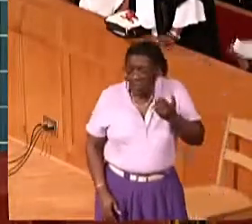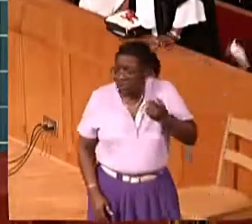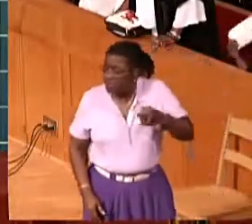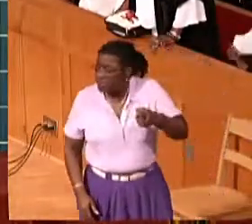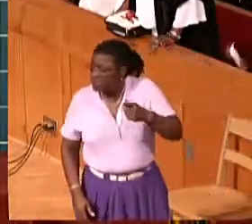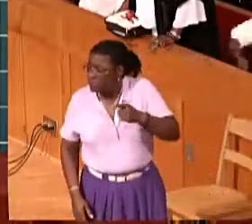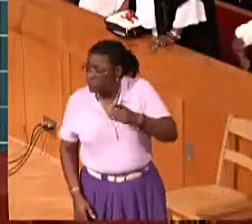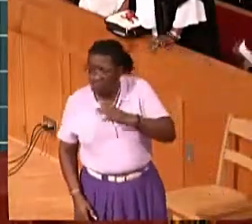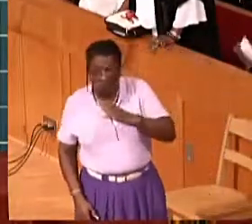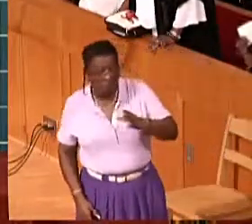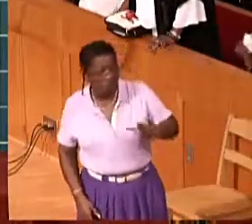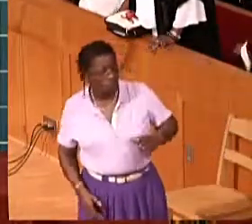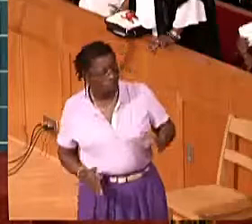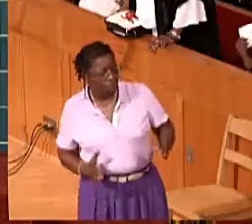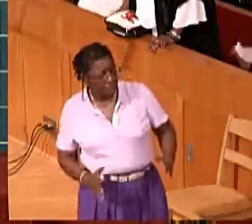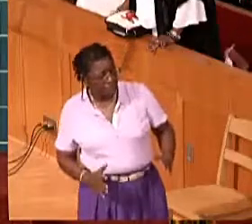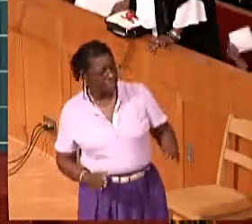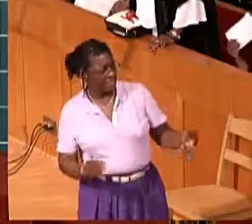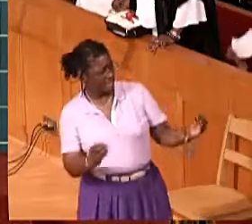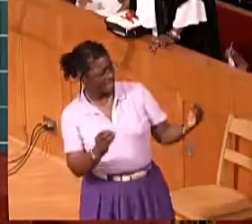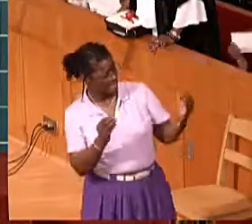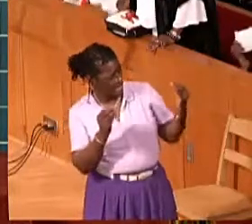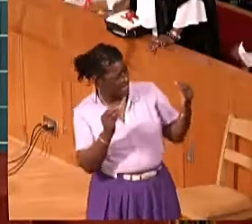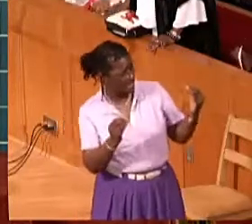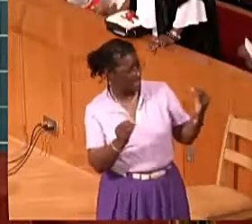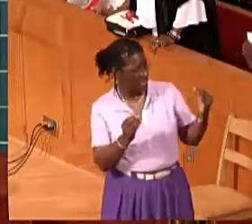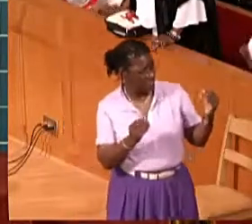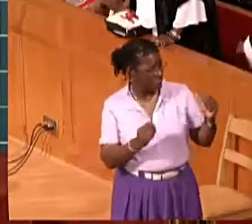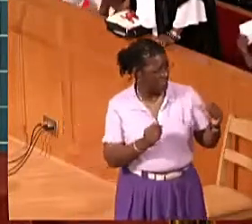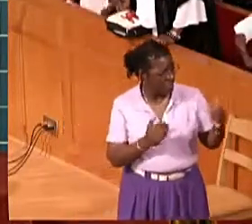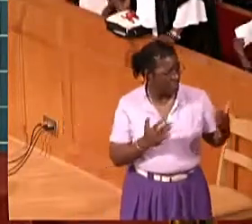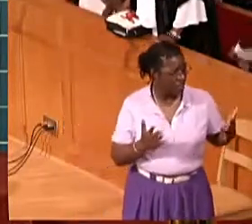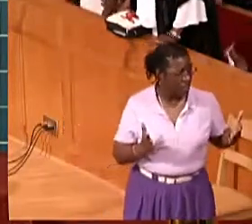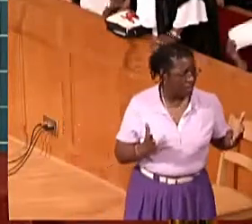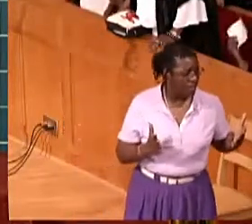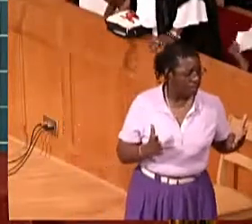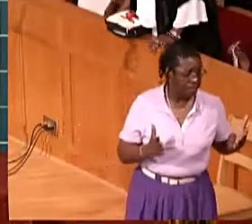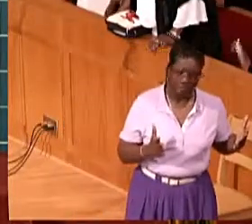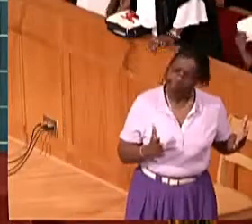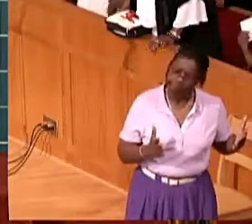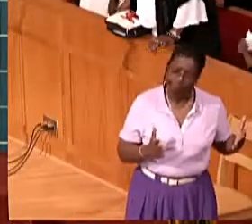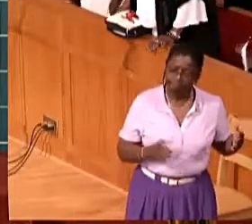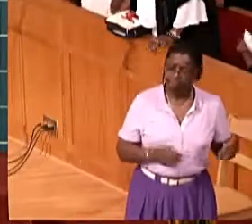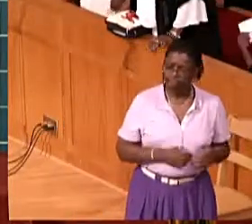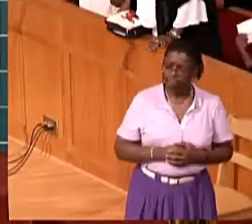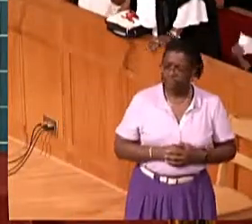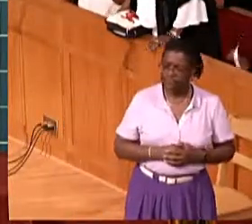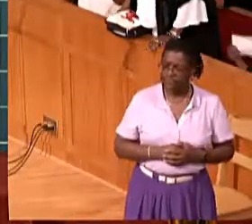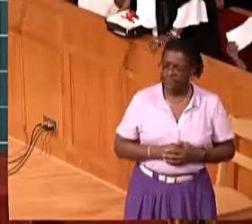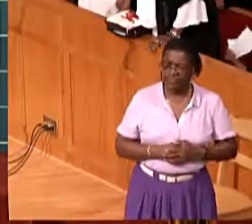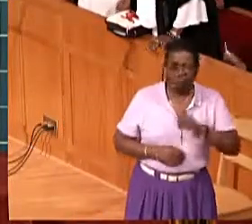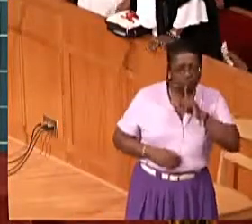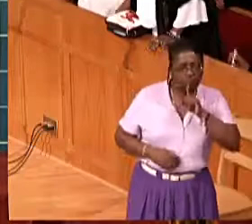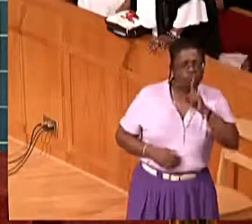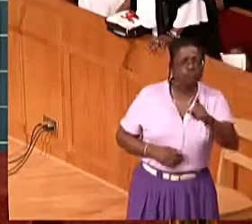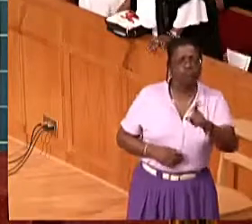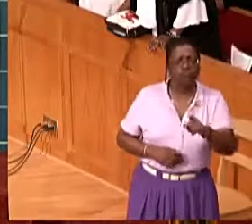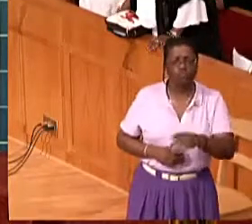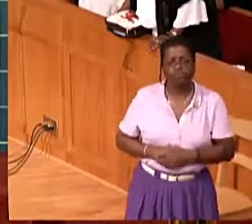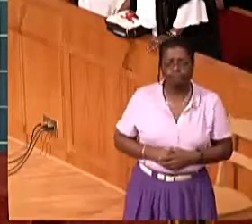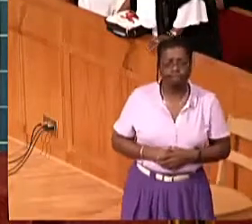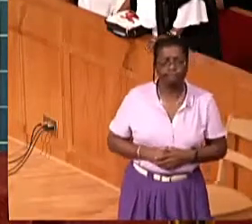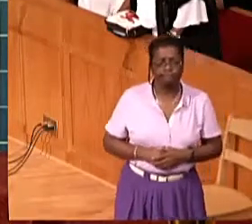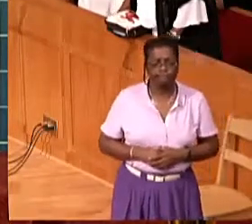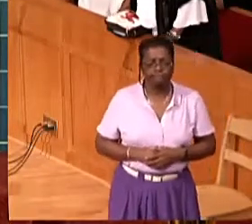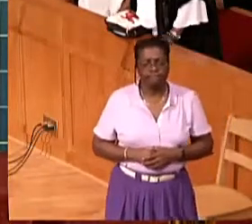that they can treat you any kind of way. I wish I had some help here. Listen, but the reality is, we